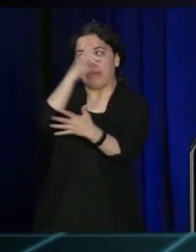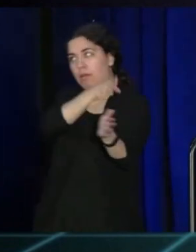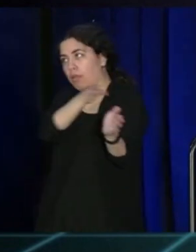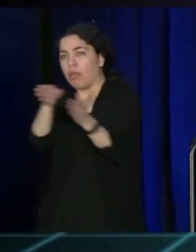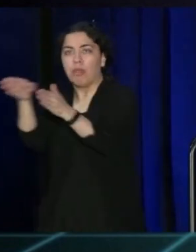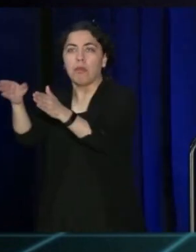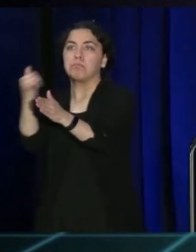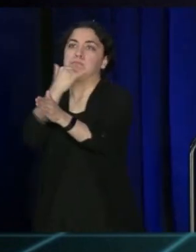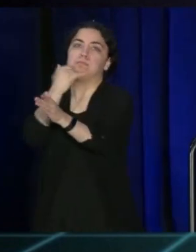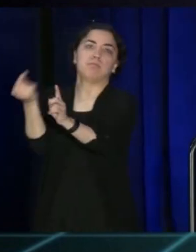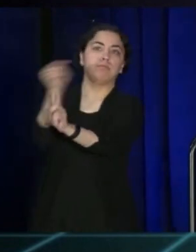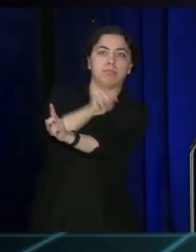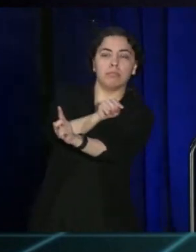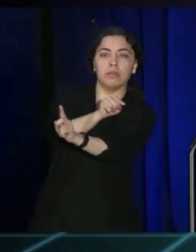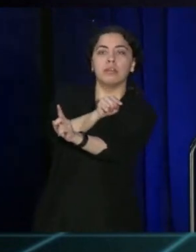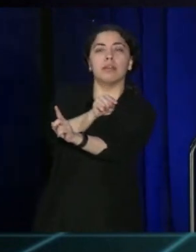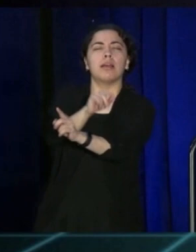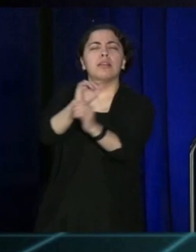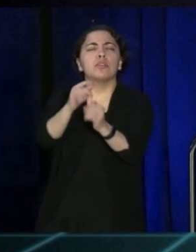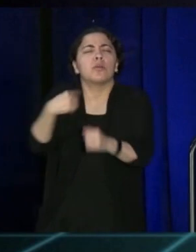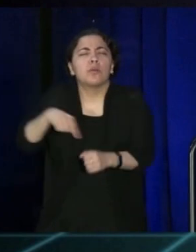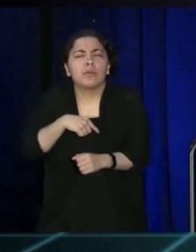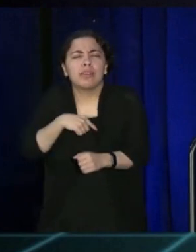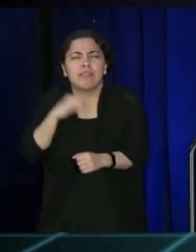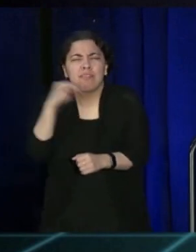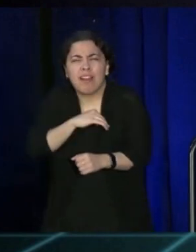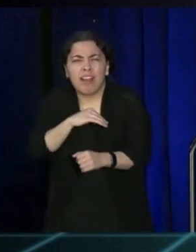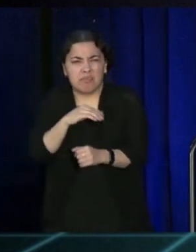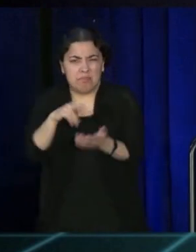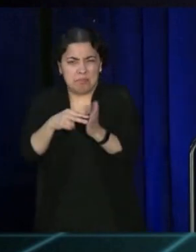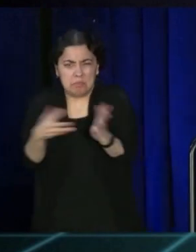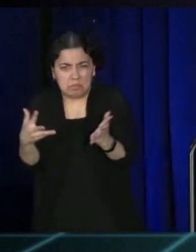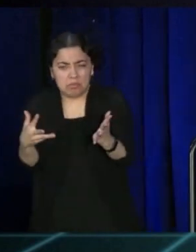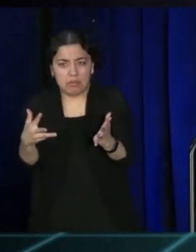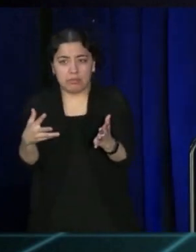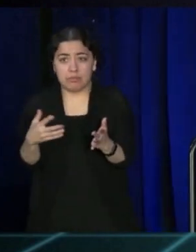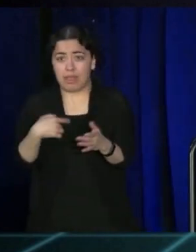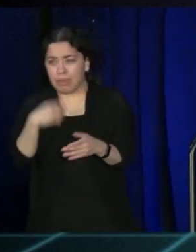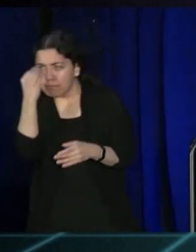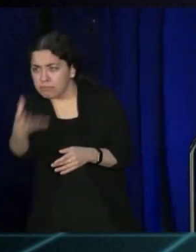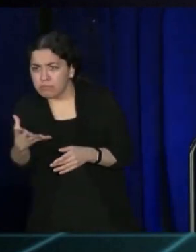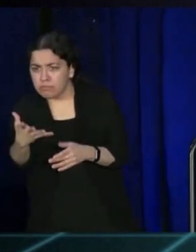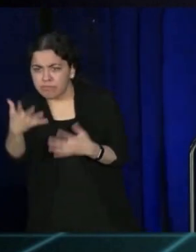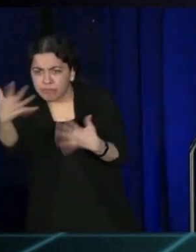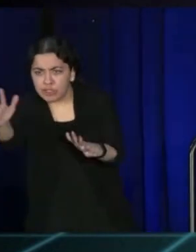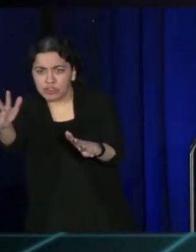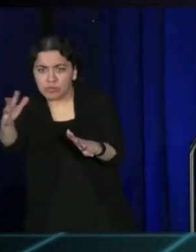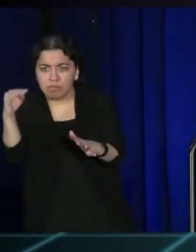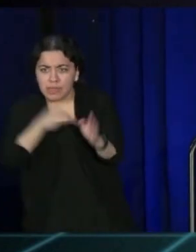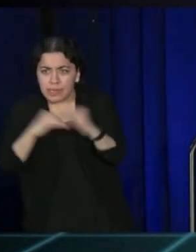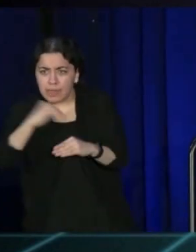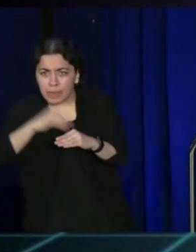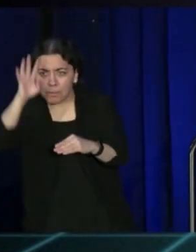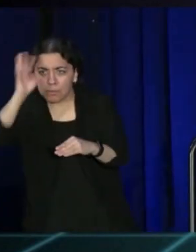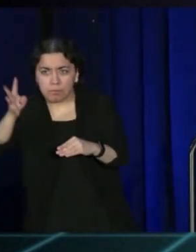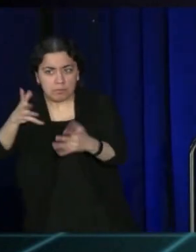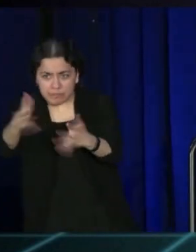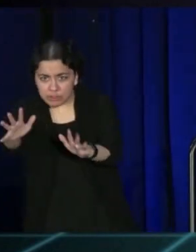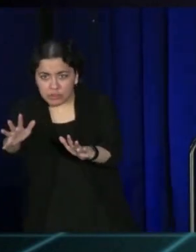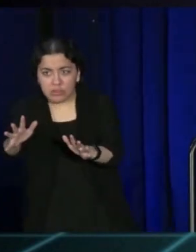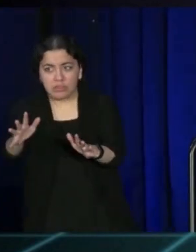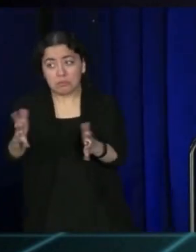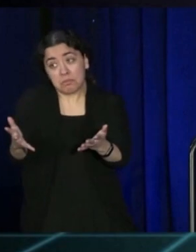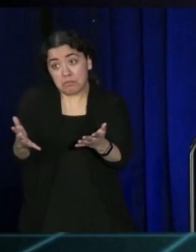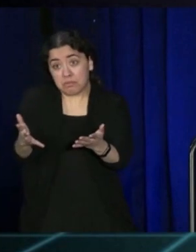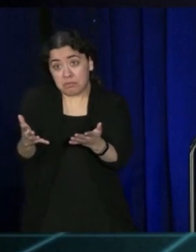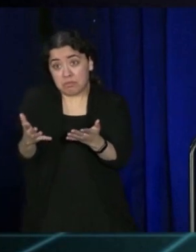to our users? If I say stop lying to your users, I'm implying that you are. Maybe you are. Some of us are. What is the lie? So